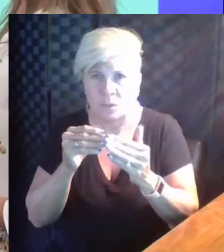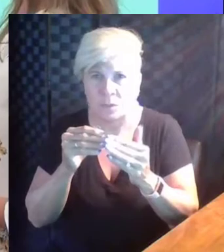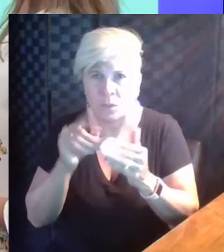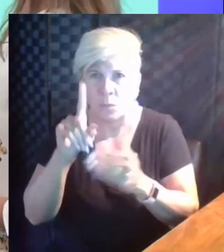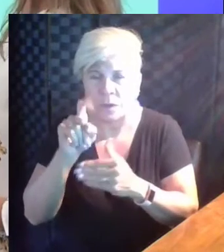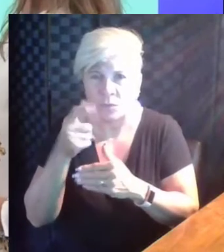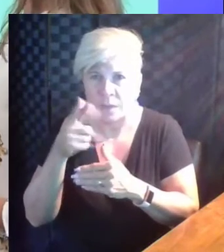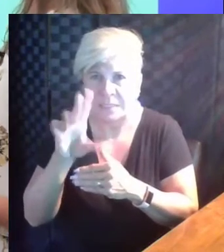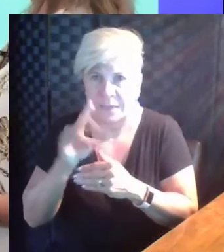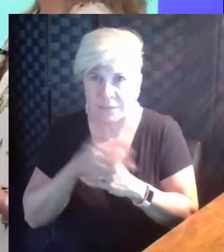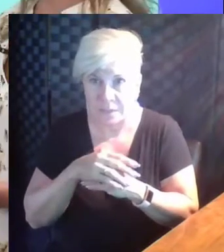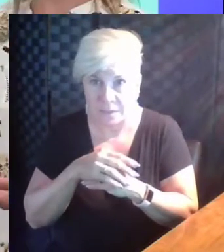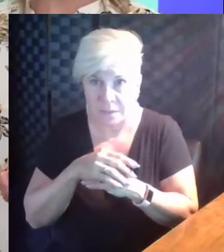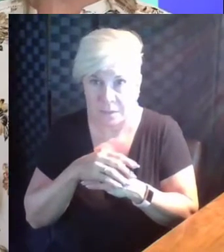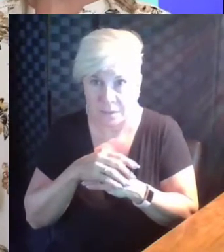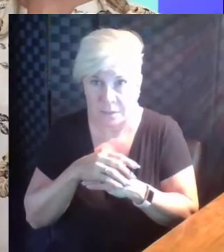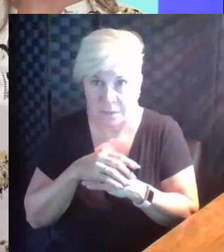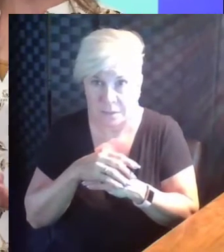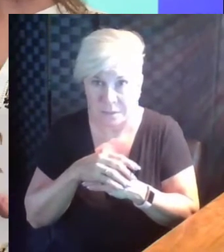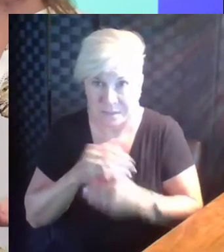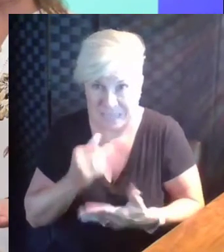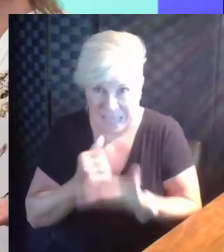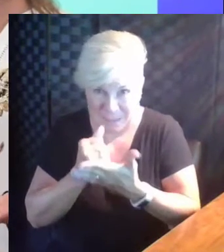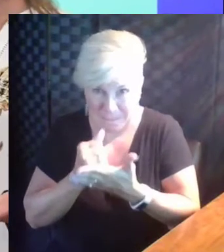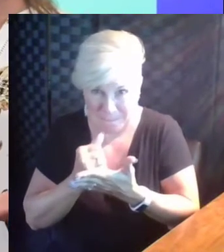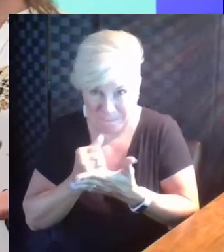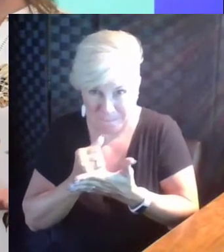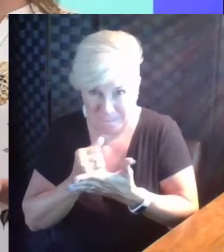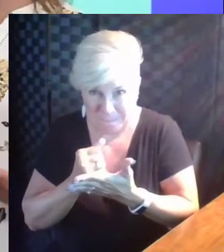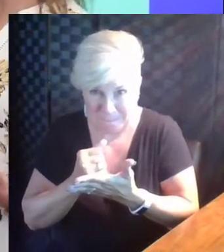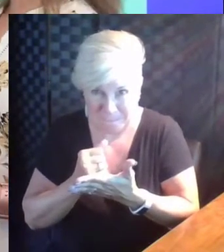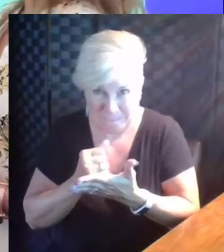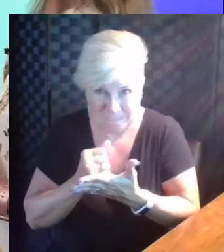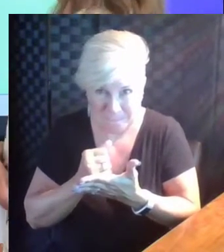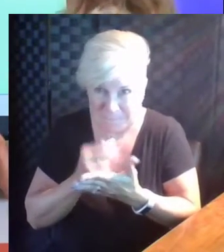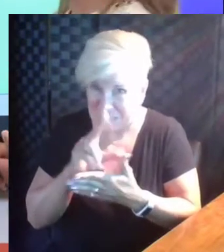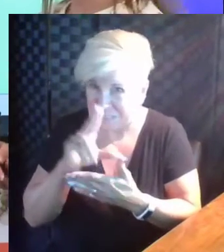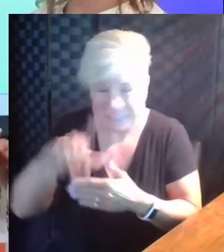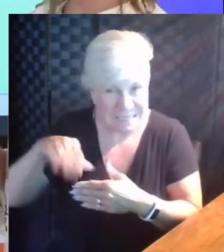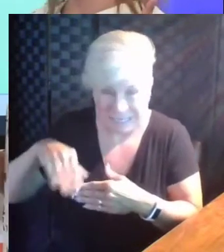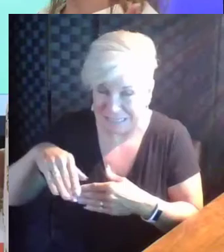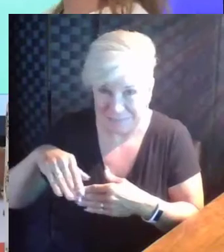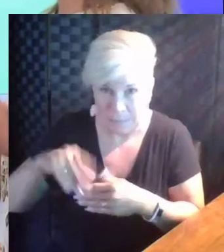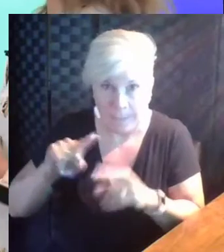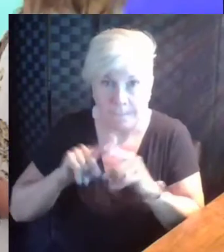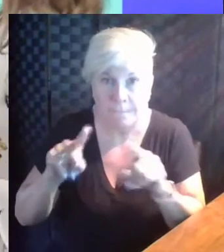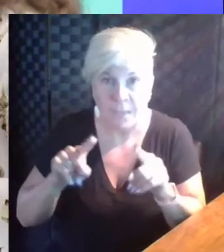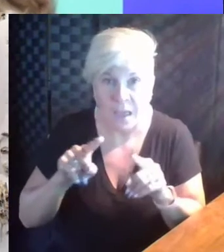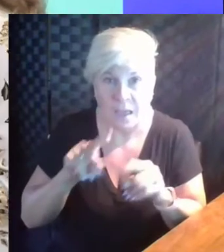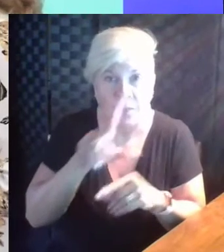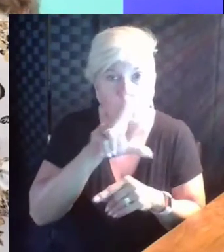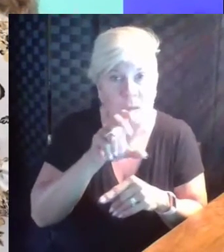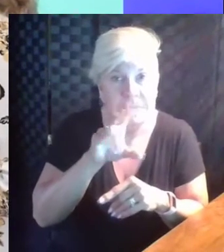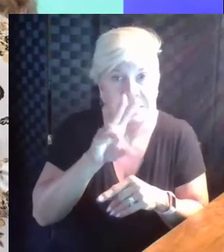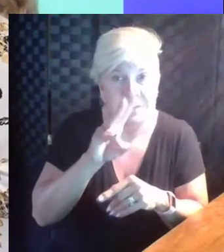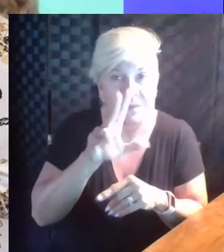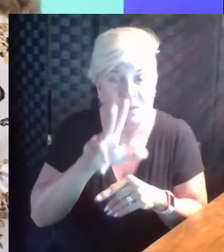I'll get 127. Does that help? Not yet, but can I